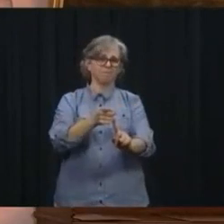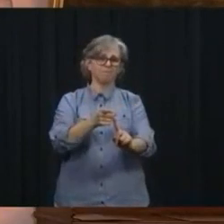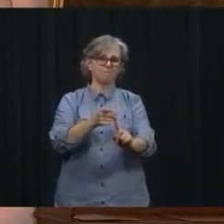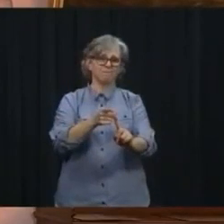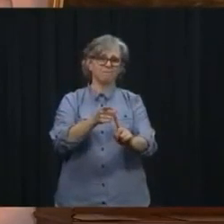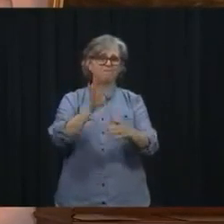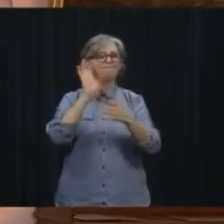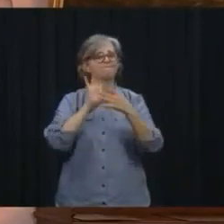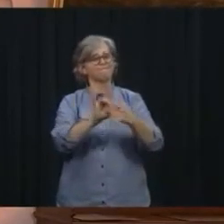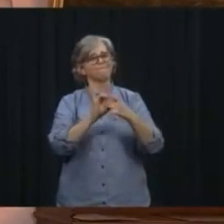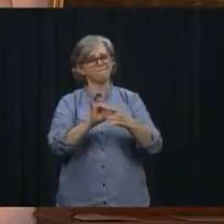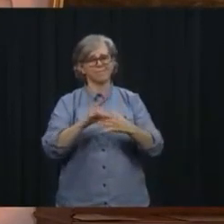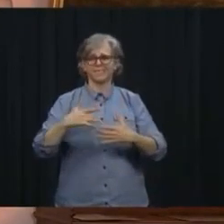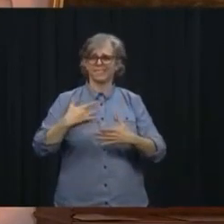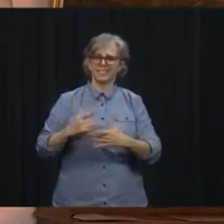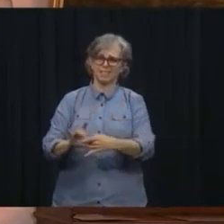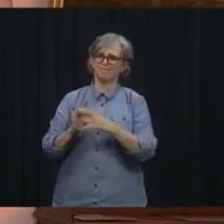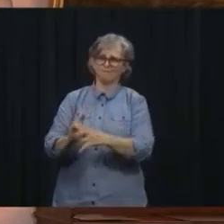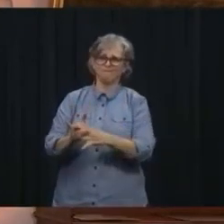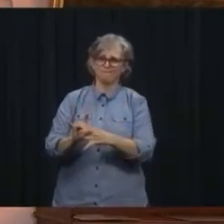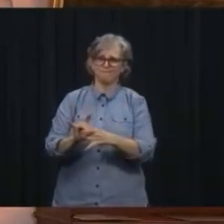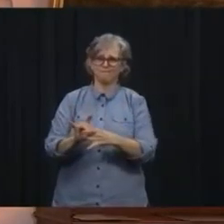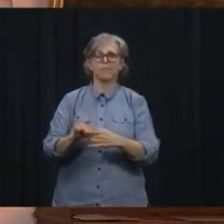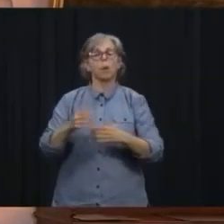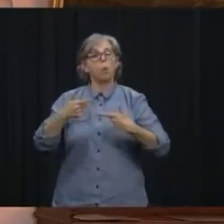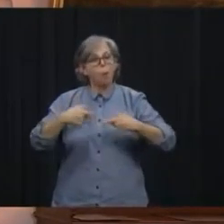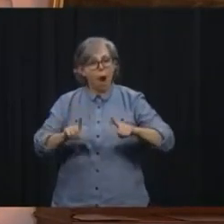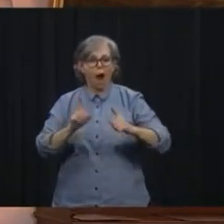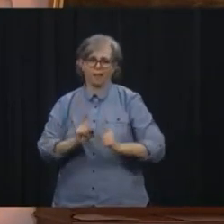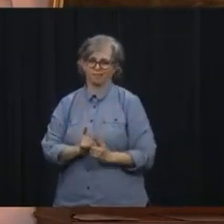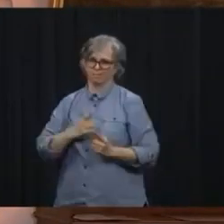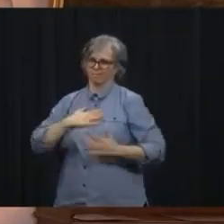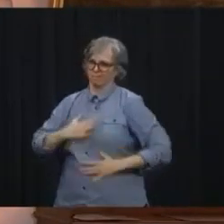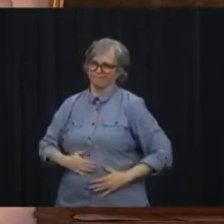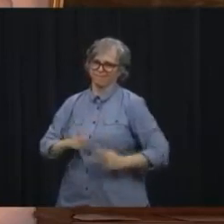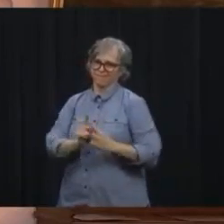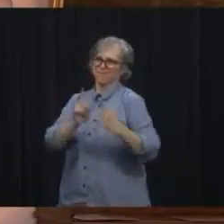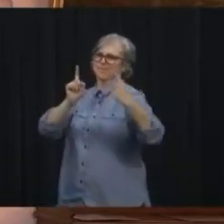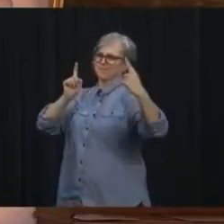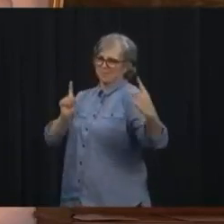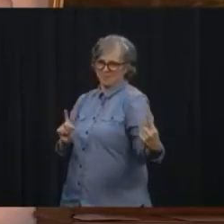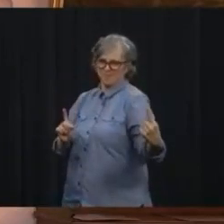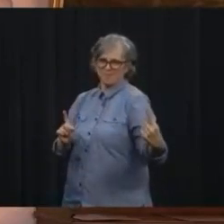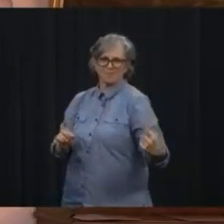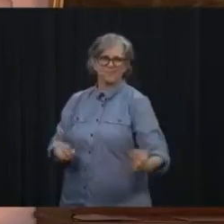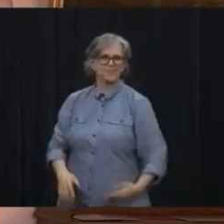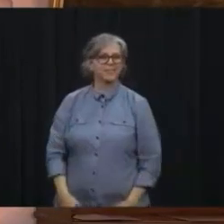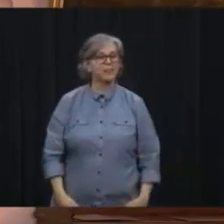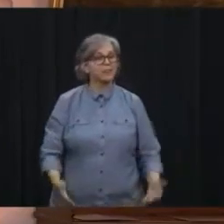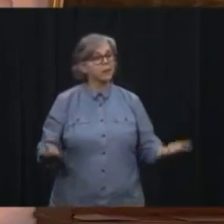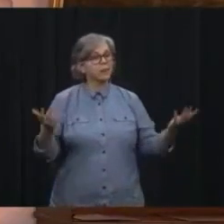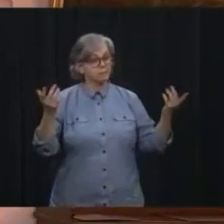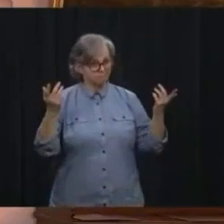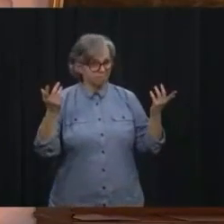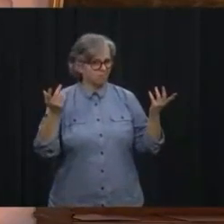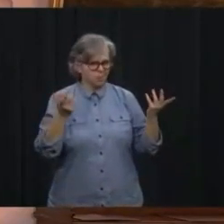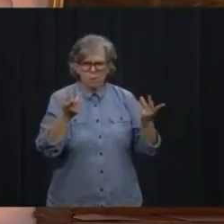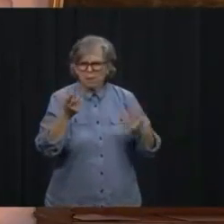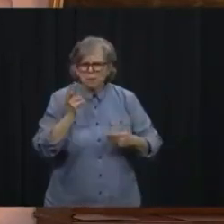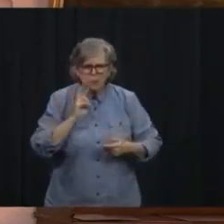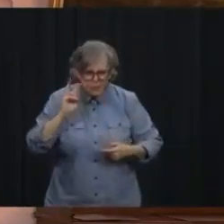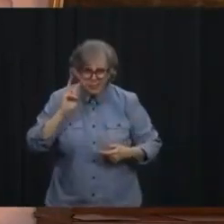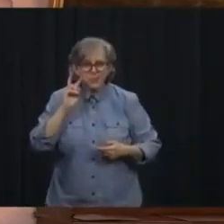is working on his PhD in chemistry. He obviously did not get my science gene or lack of science gene.